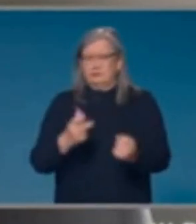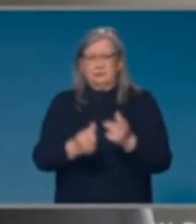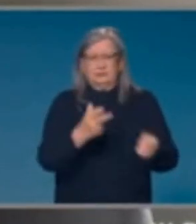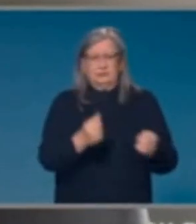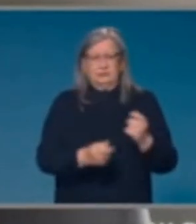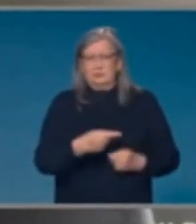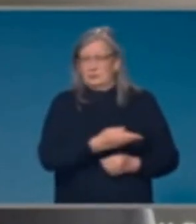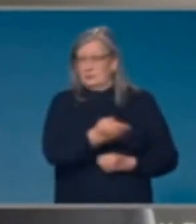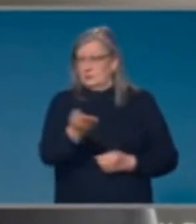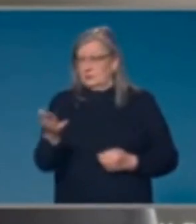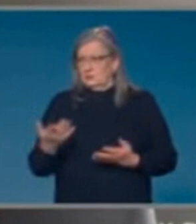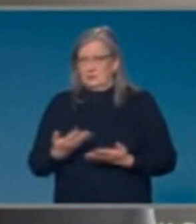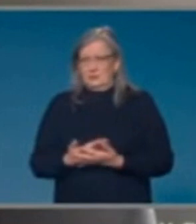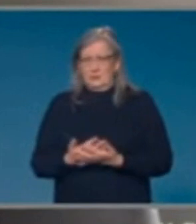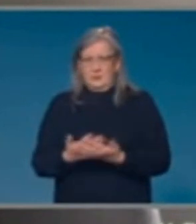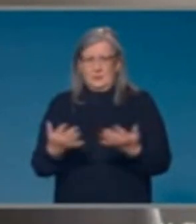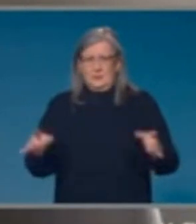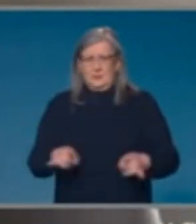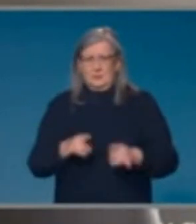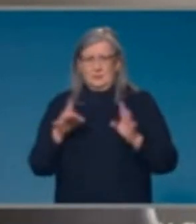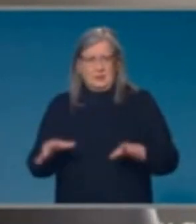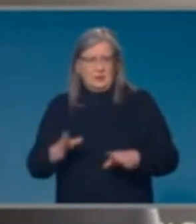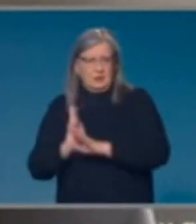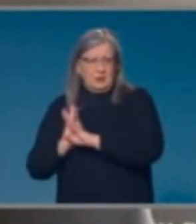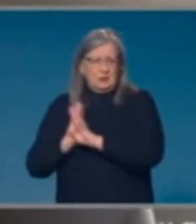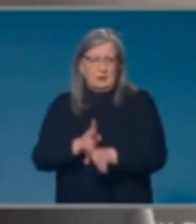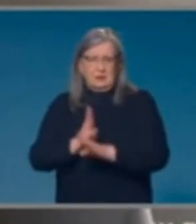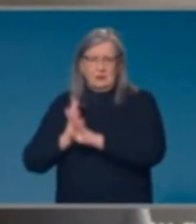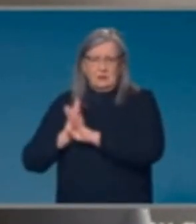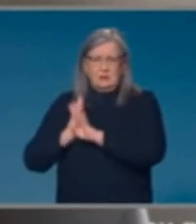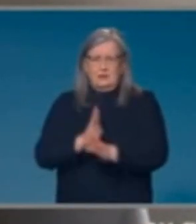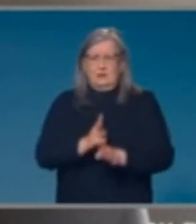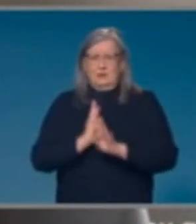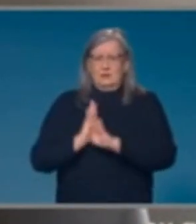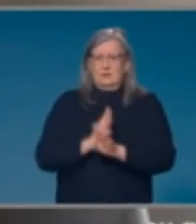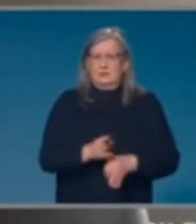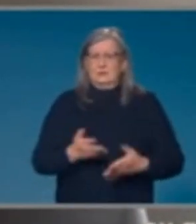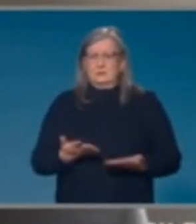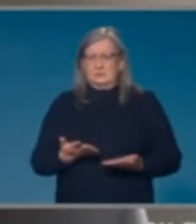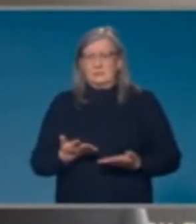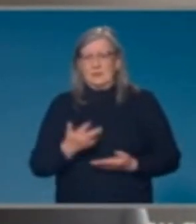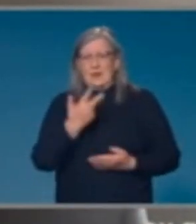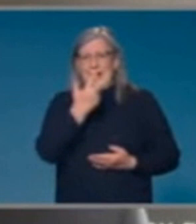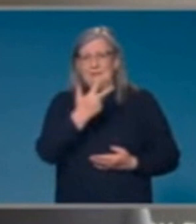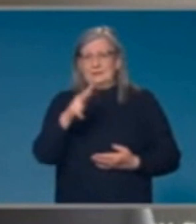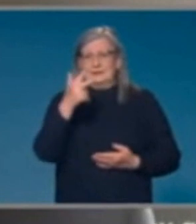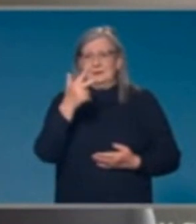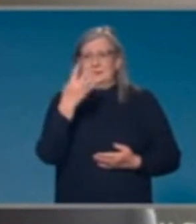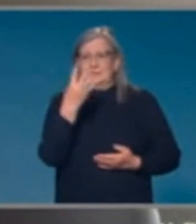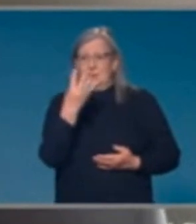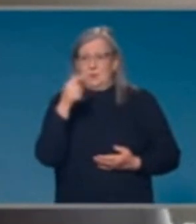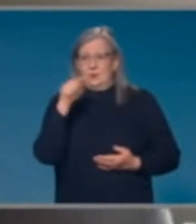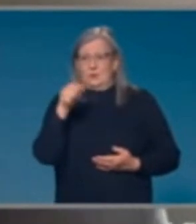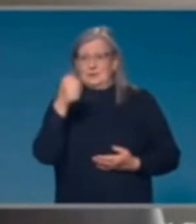be vaccinated. Significantly, we're now at 84.6% of first doses